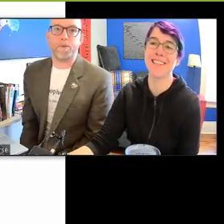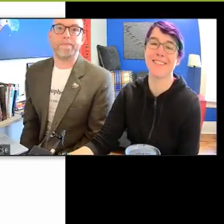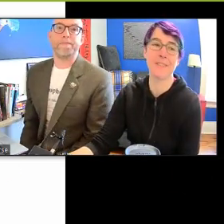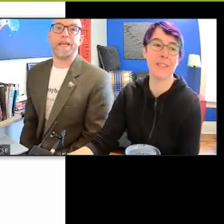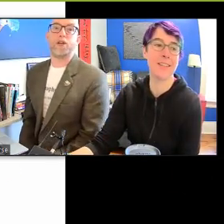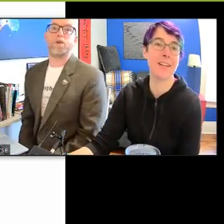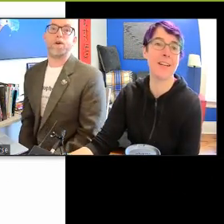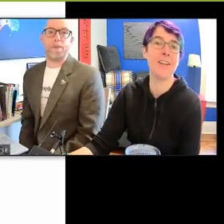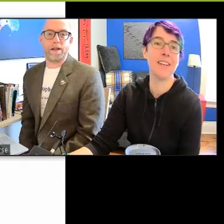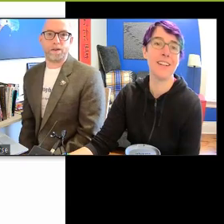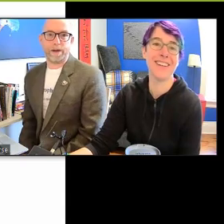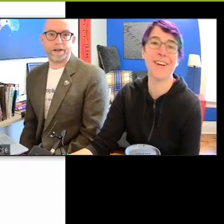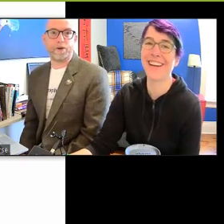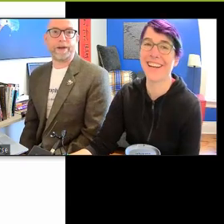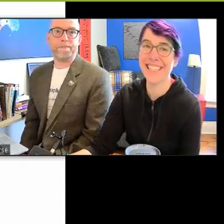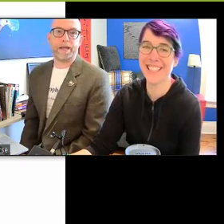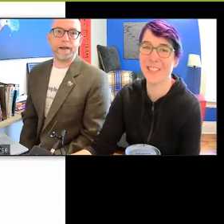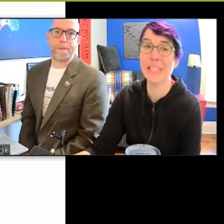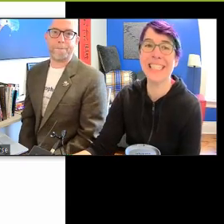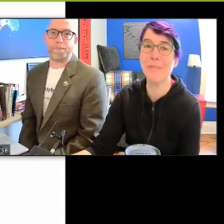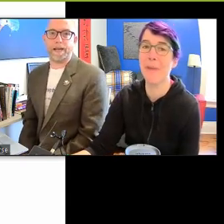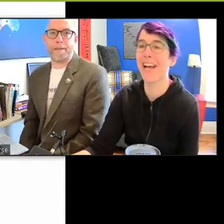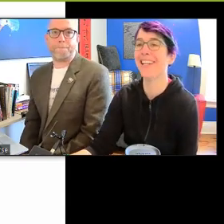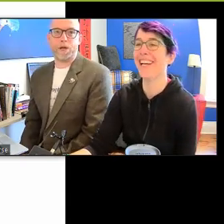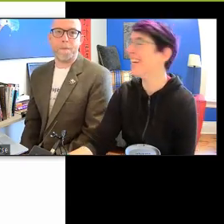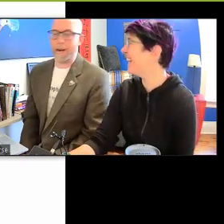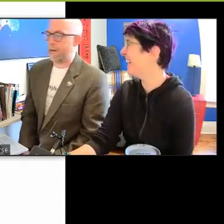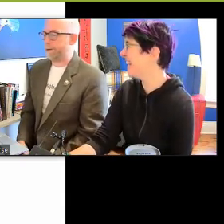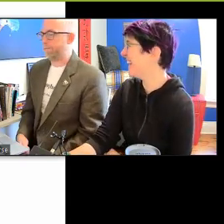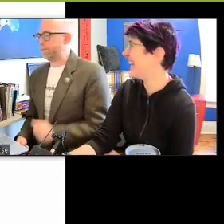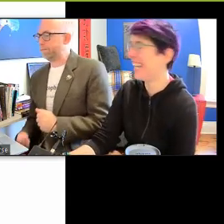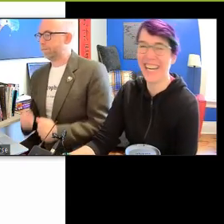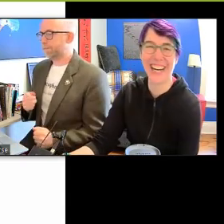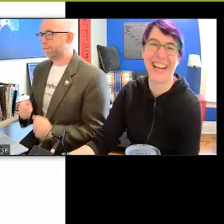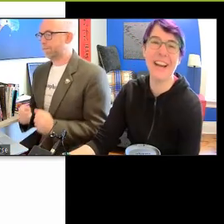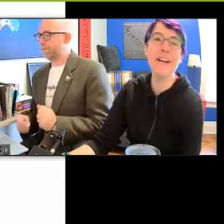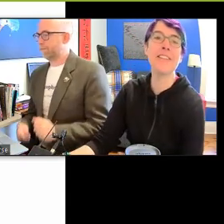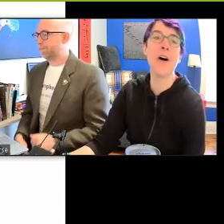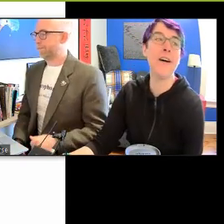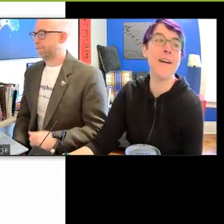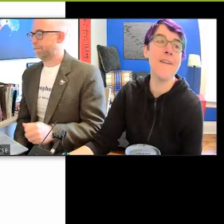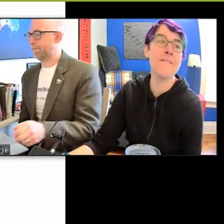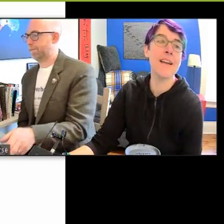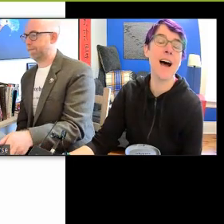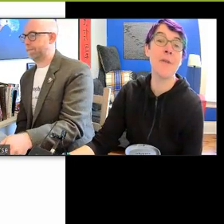it's purple amazing. One. Take the chrome-colored one. Okay. Green blood, purple blood, blue blood. Okay, so